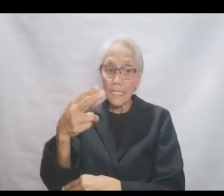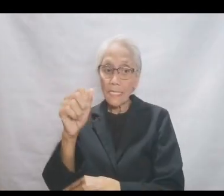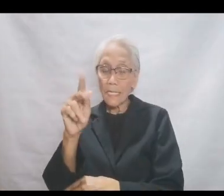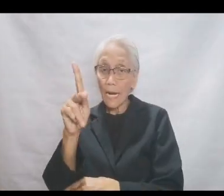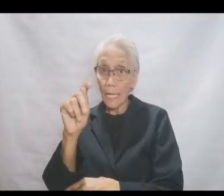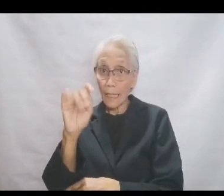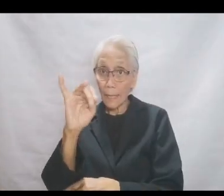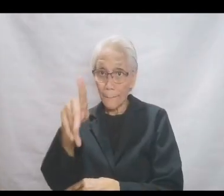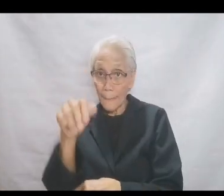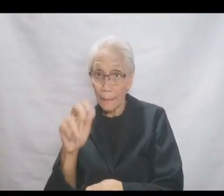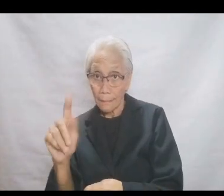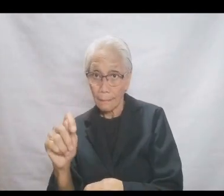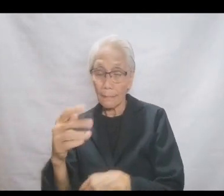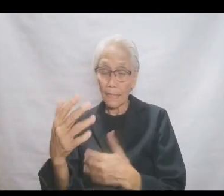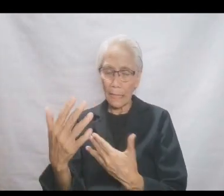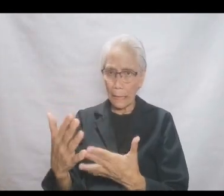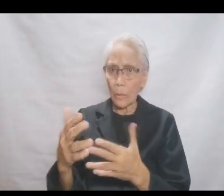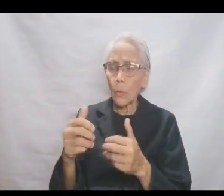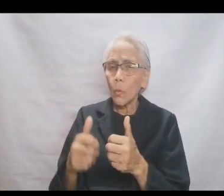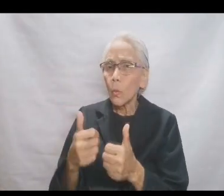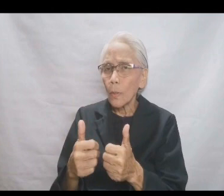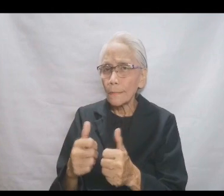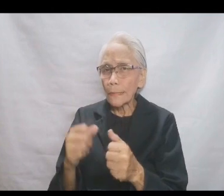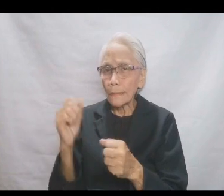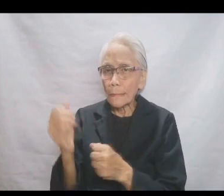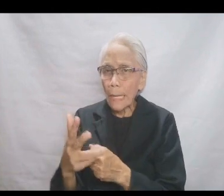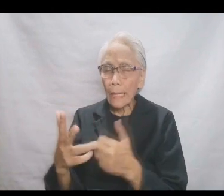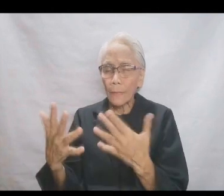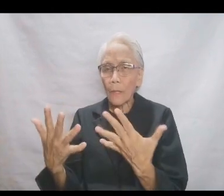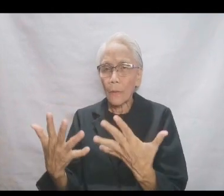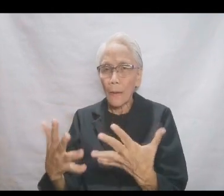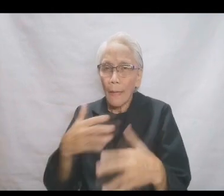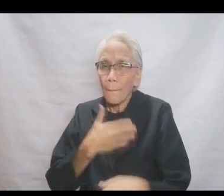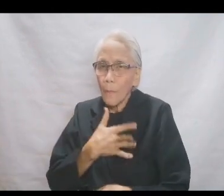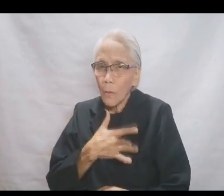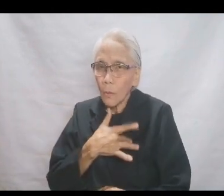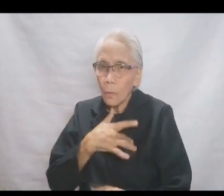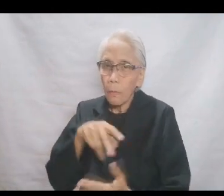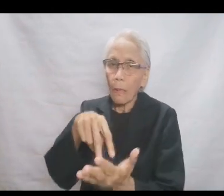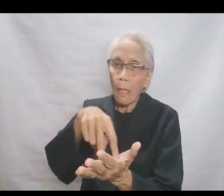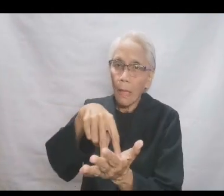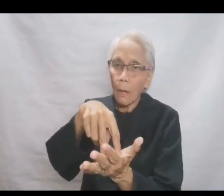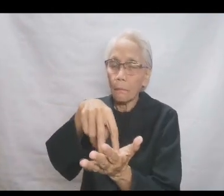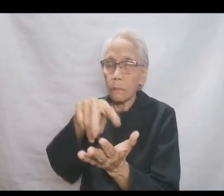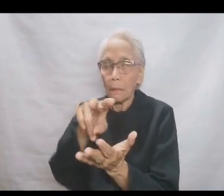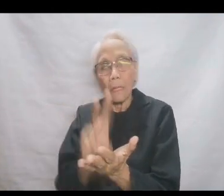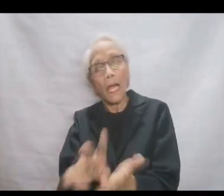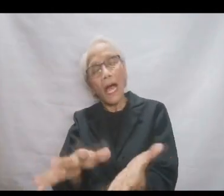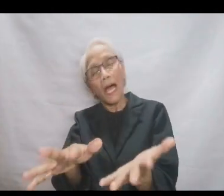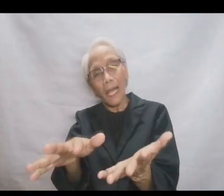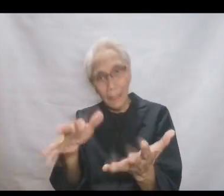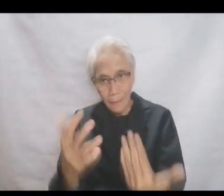Shaktipat. And when they do that, you'll be infused with this incredible love and this wave of emotion. You'll fall down. There'll be all